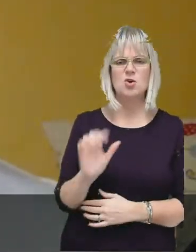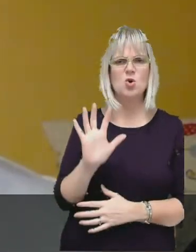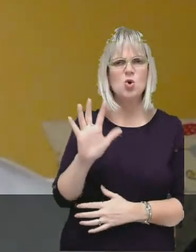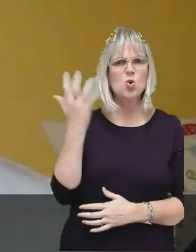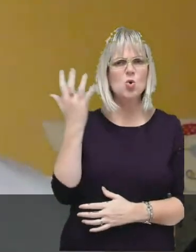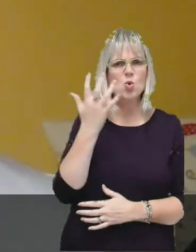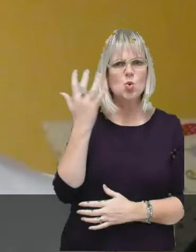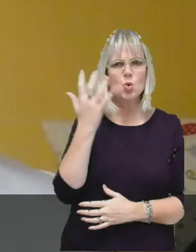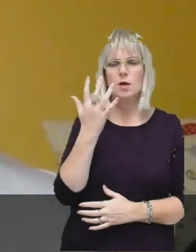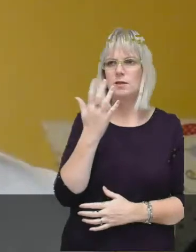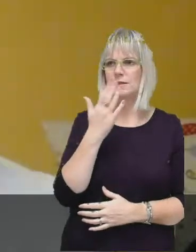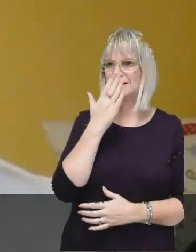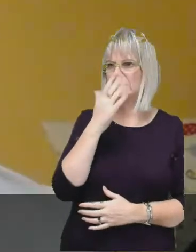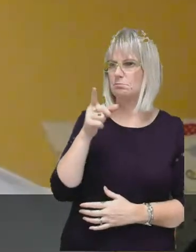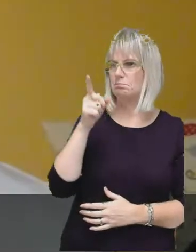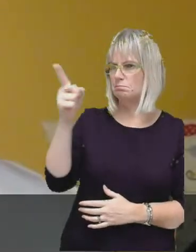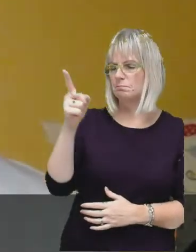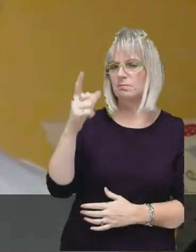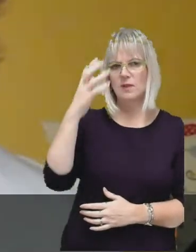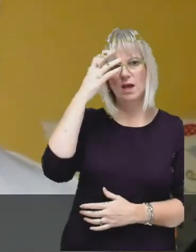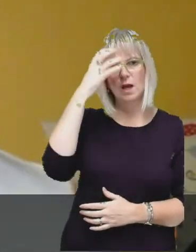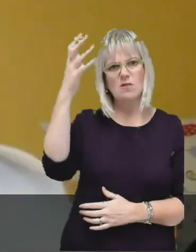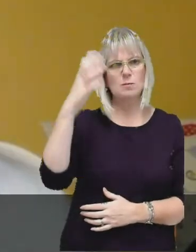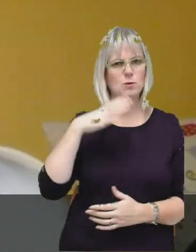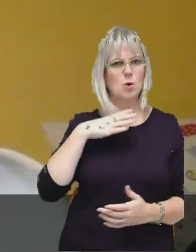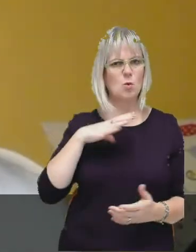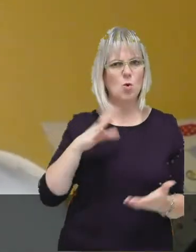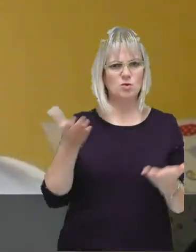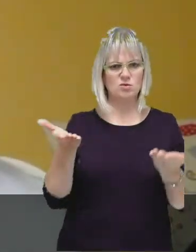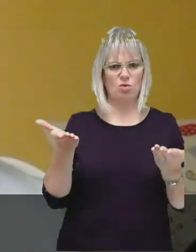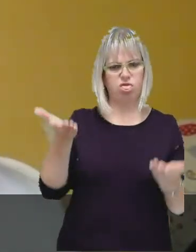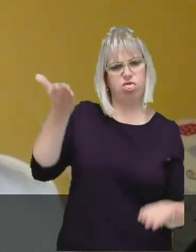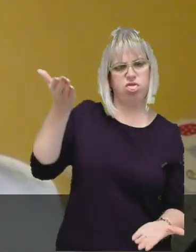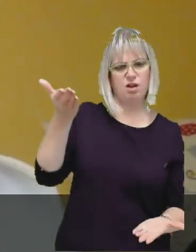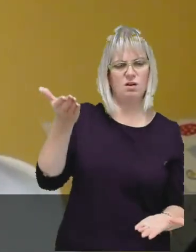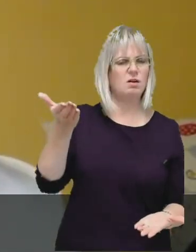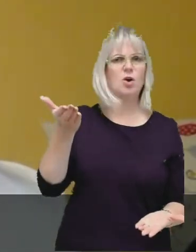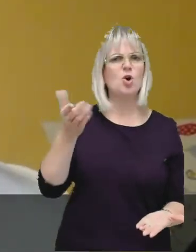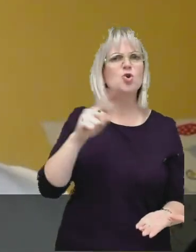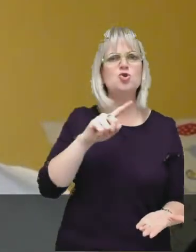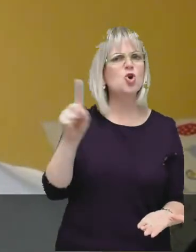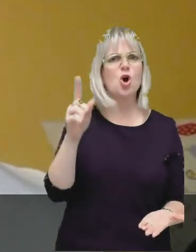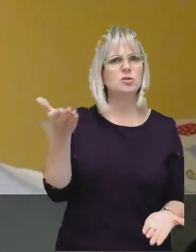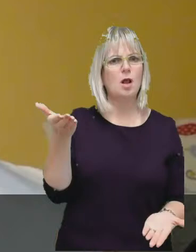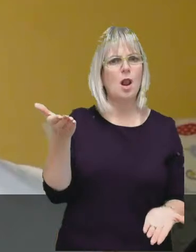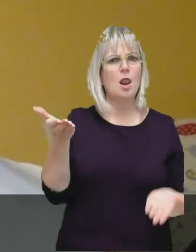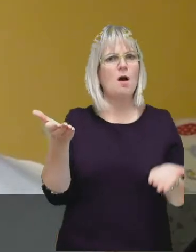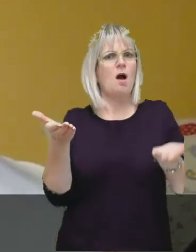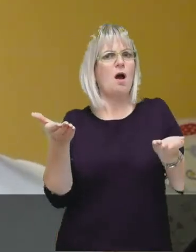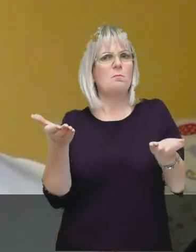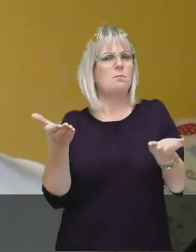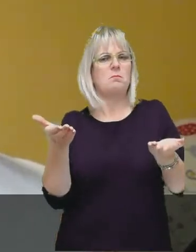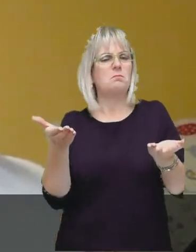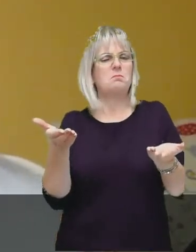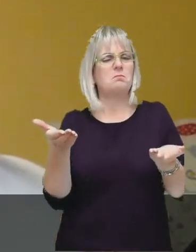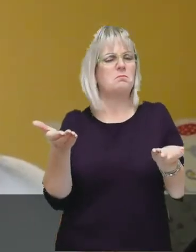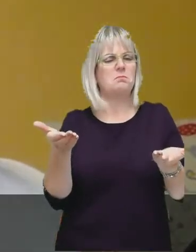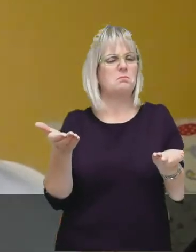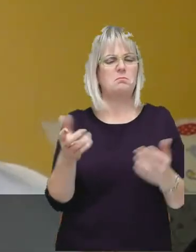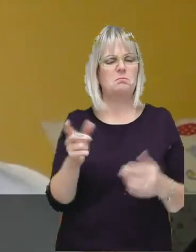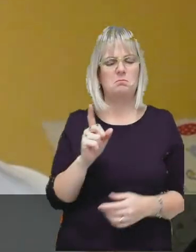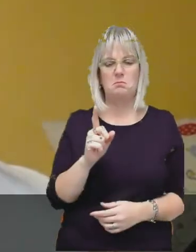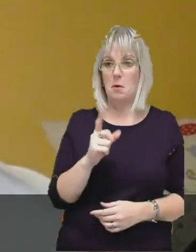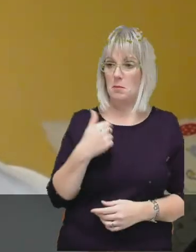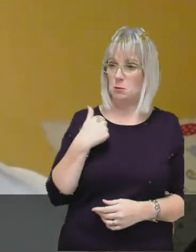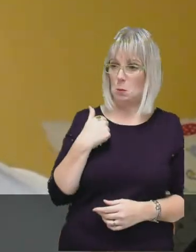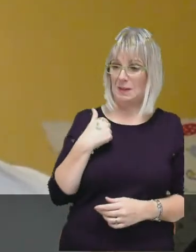down as opposed to levelling up with the rest of the country. And I think one of the challenges we face in London is we've got the highest child